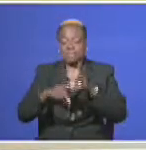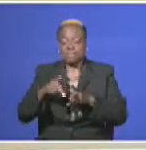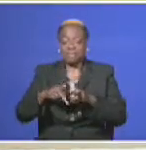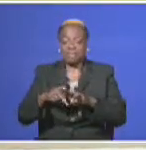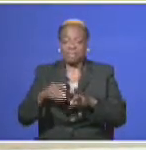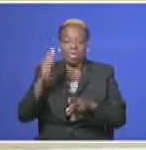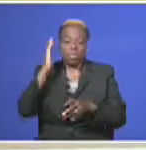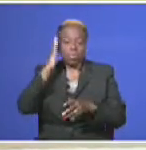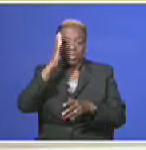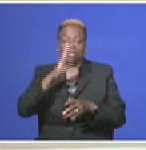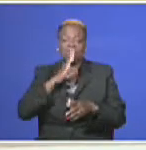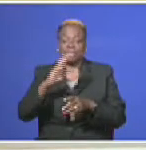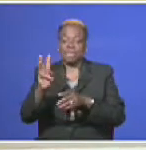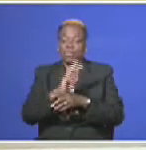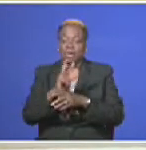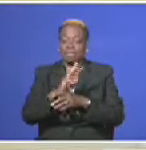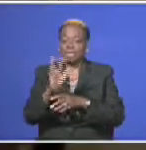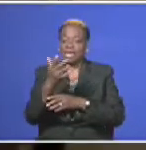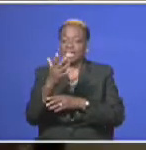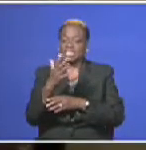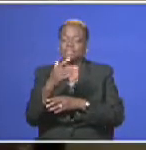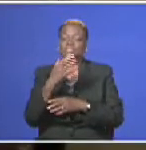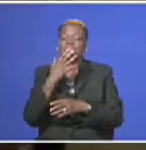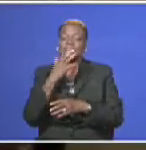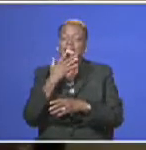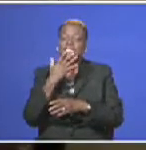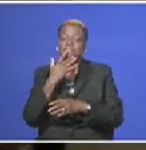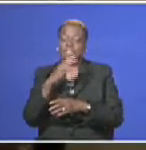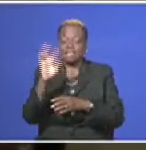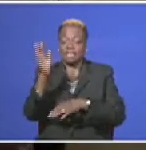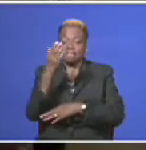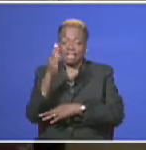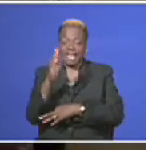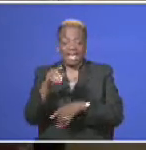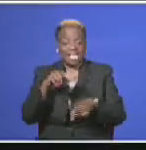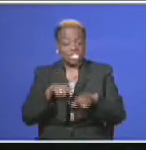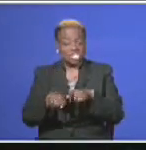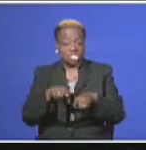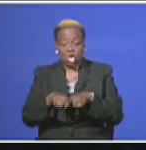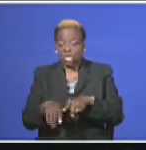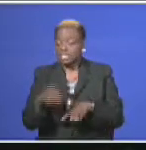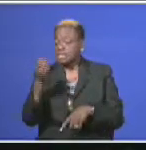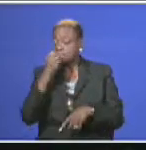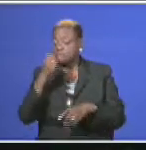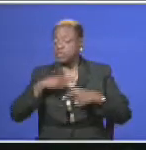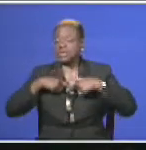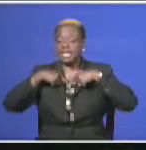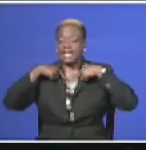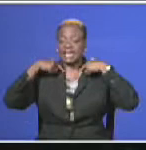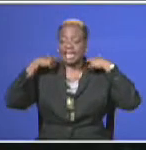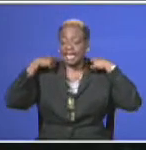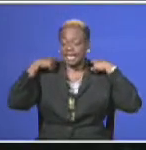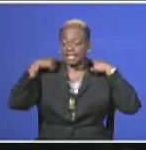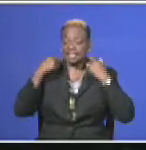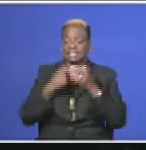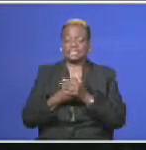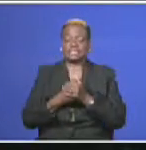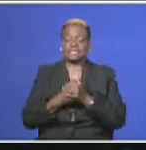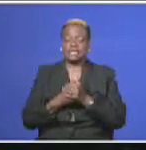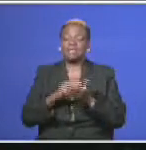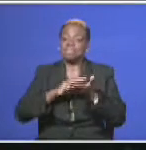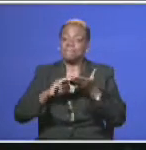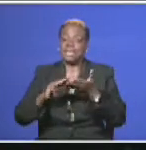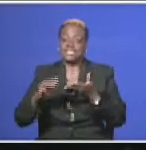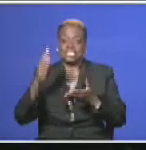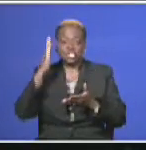apparel. And whether you wear the colors of the flag on your back, the socks that feature your favorite food, or a necklace to keep home close to your heart, the message